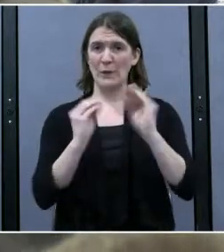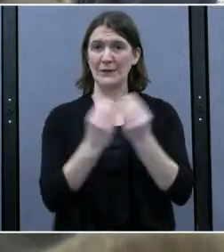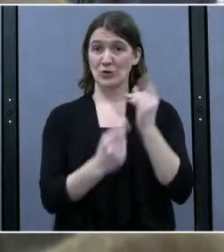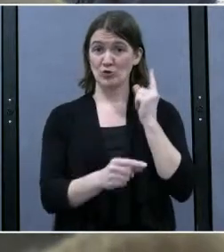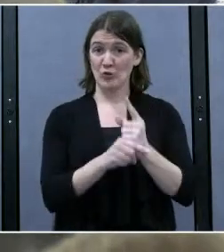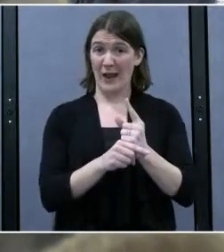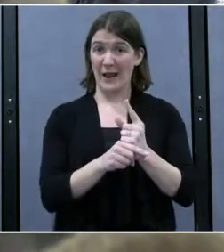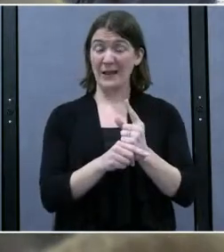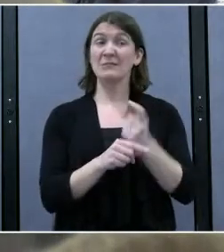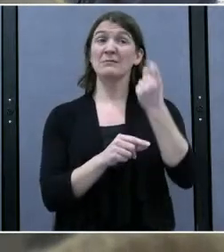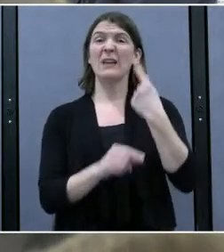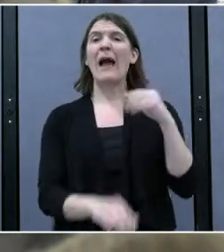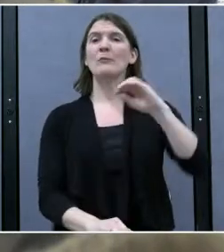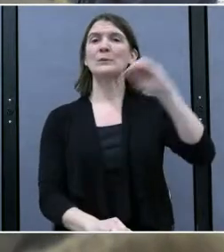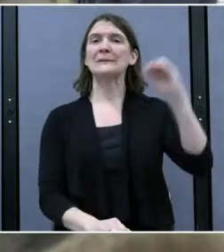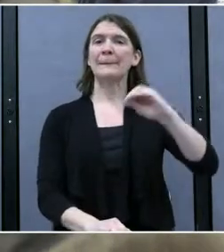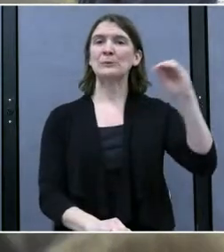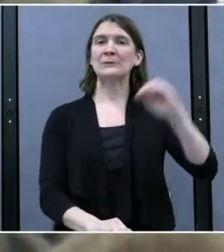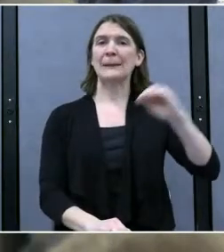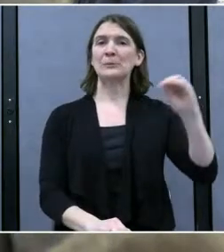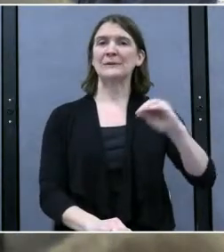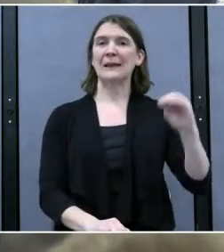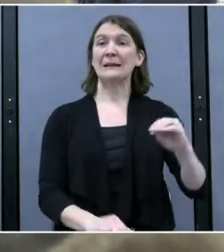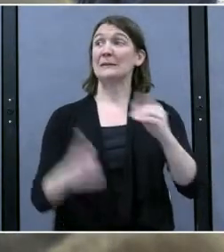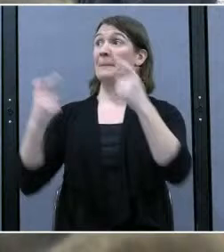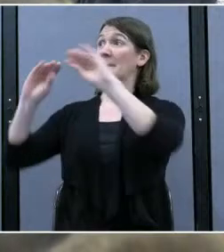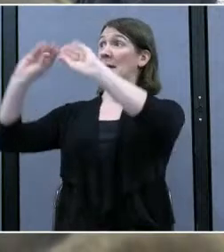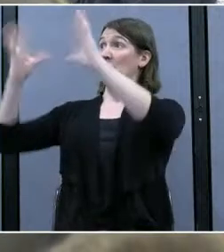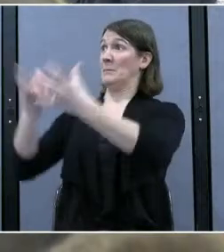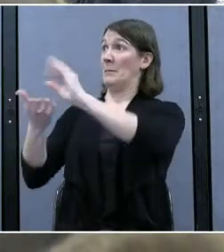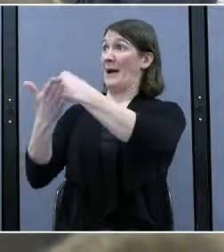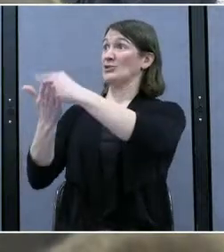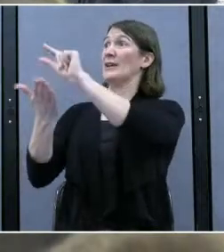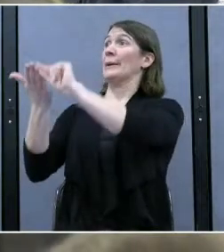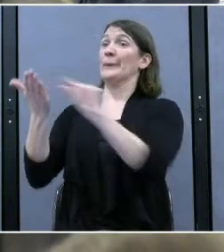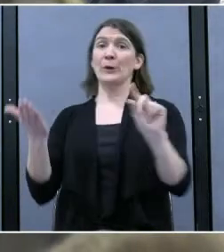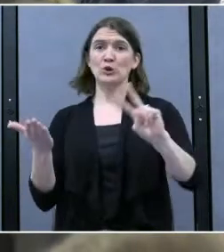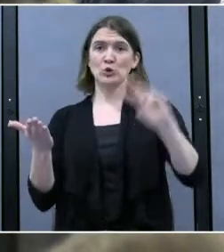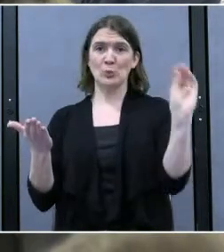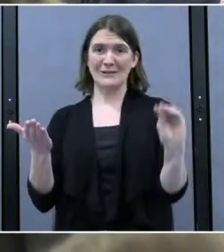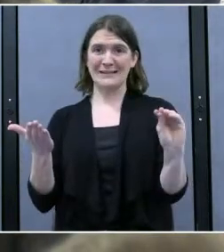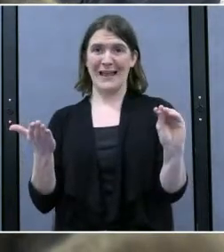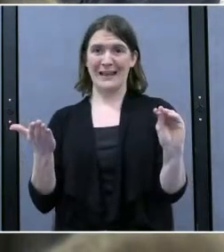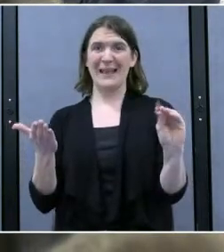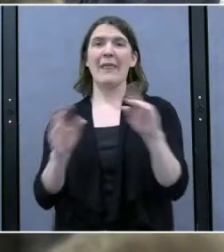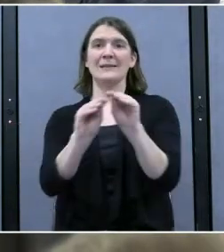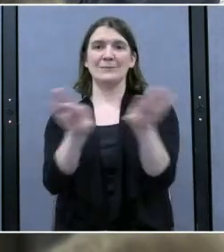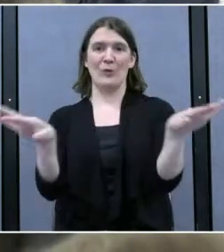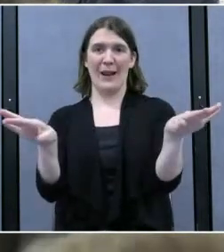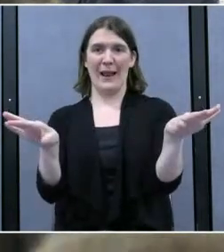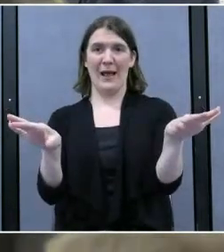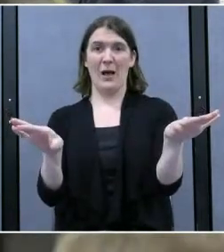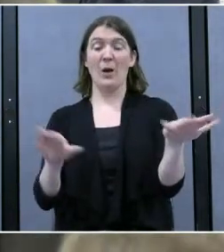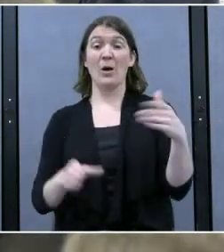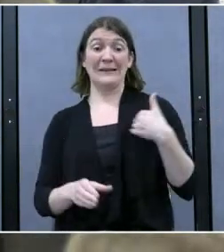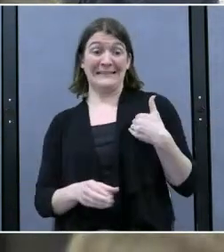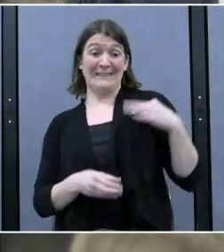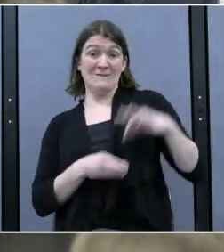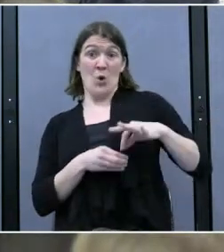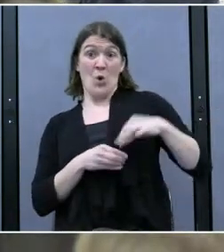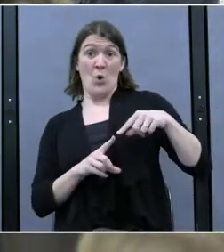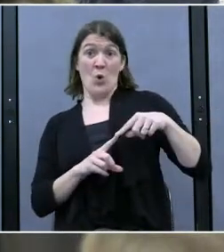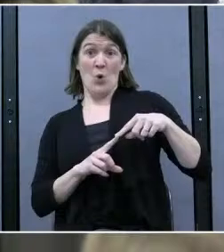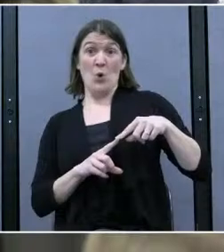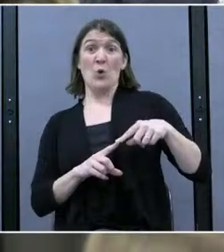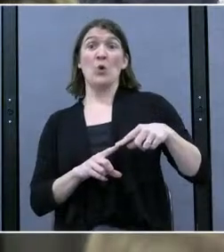It is made up of percentages of a bigger budget, and the ballot that we voted on,